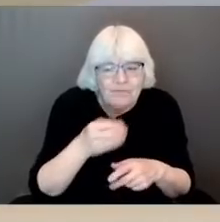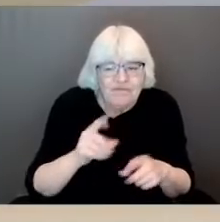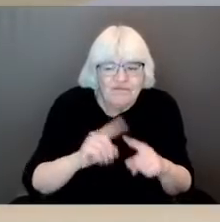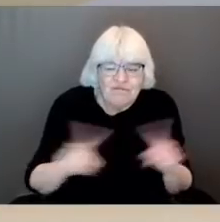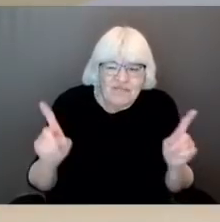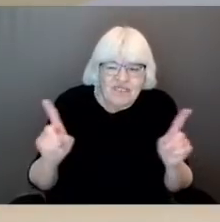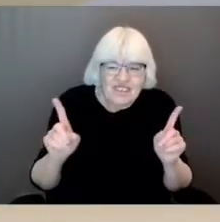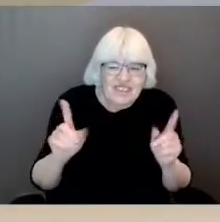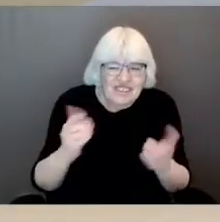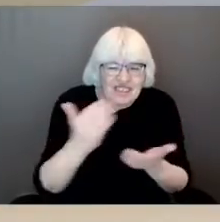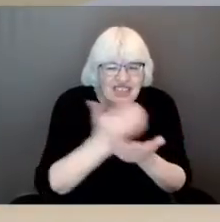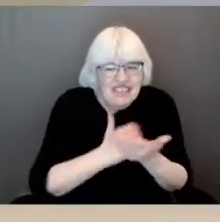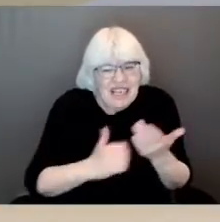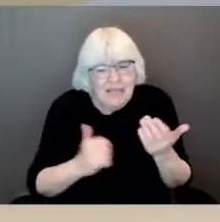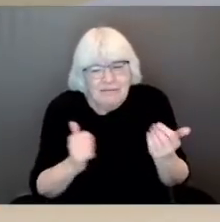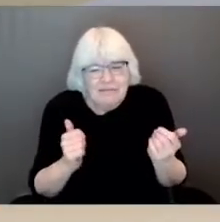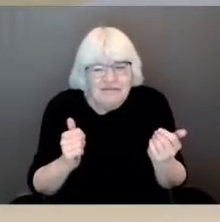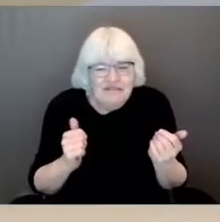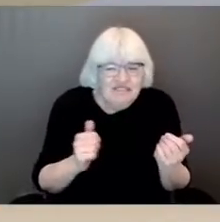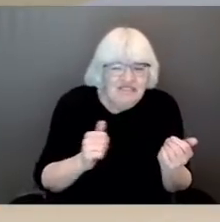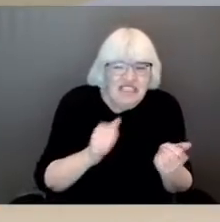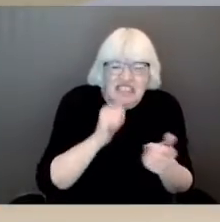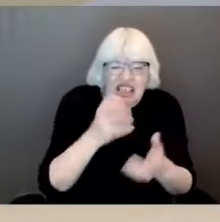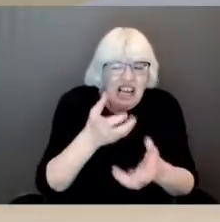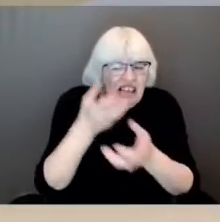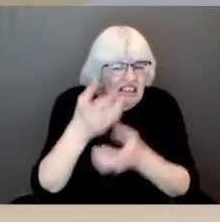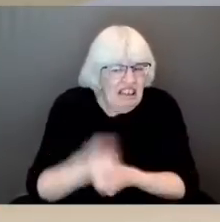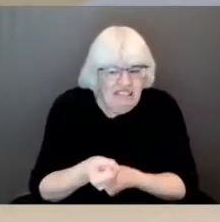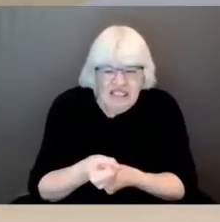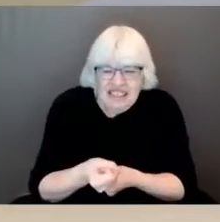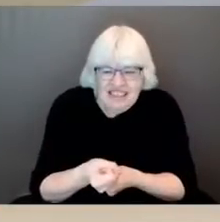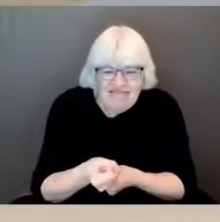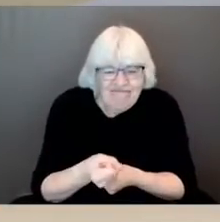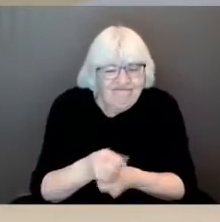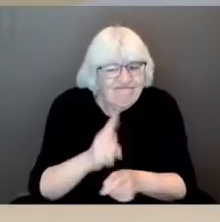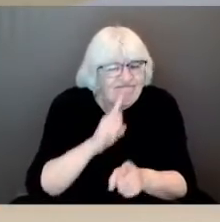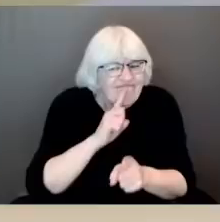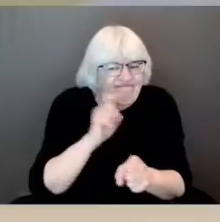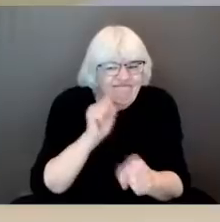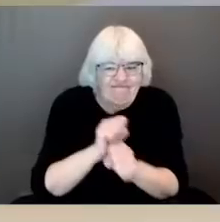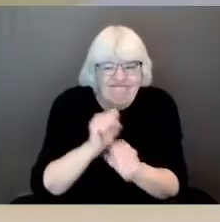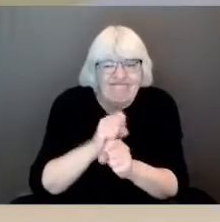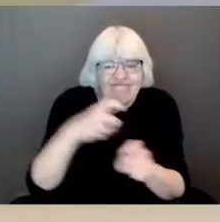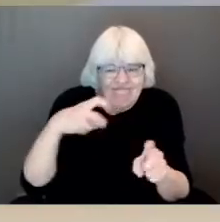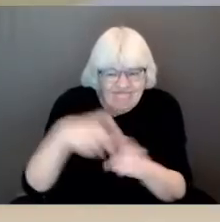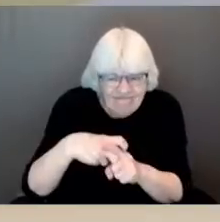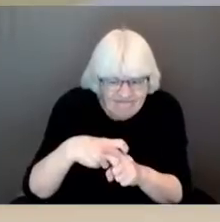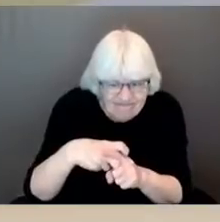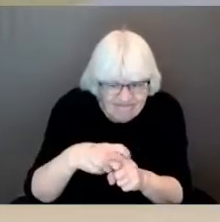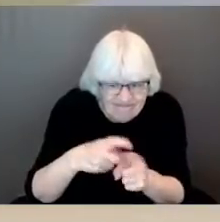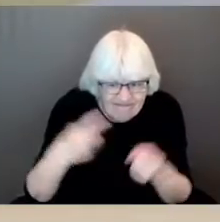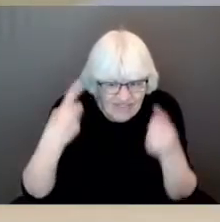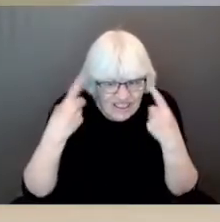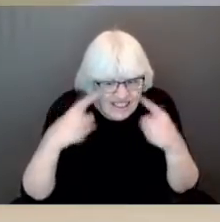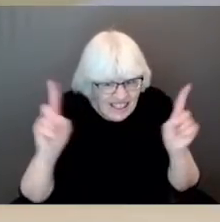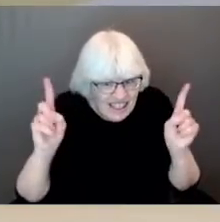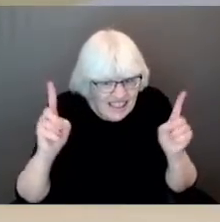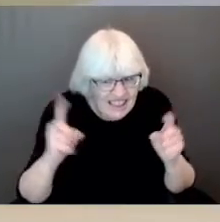sensitivity and how well that test basically works. We